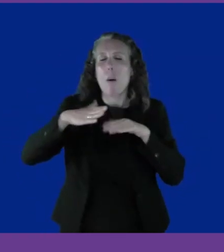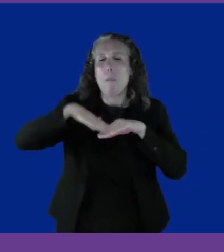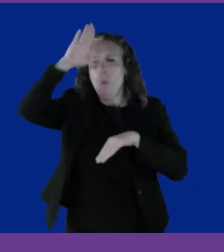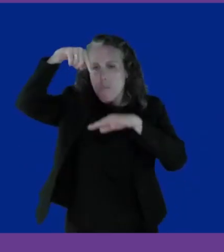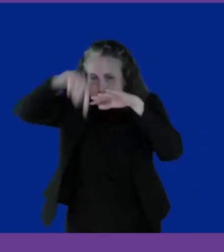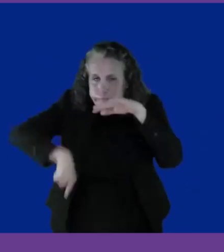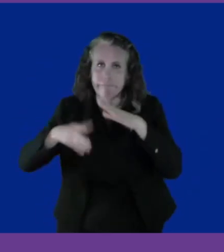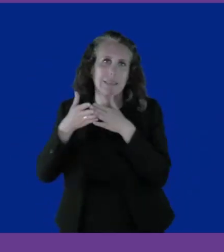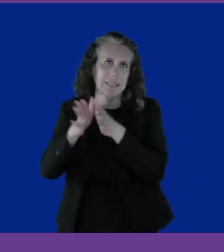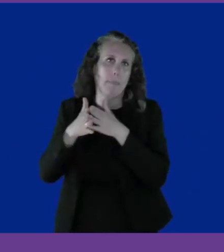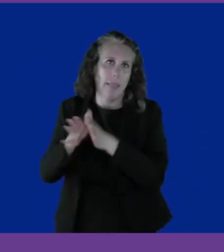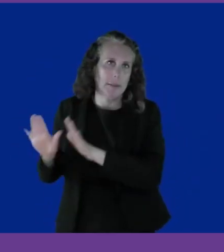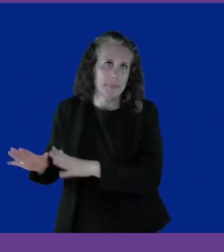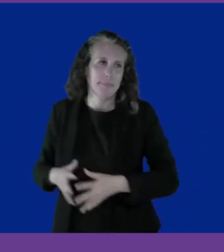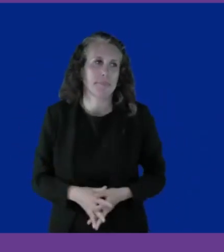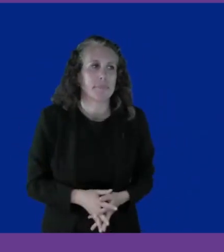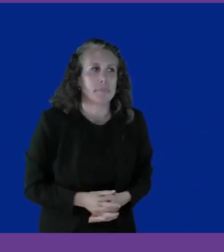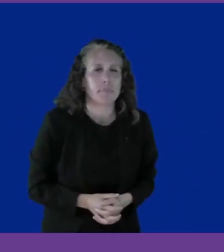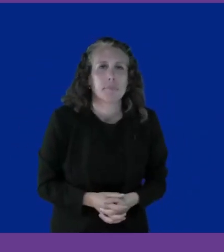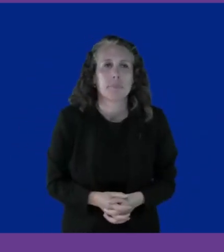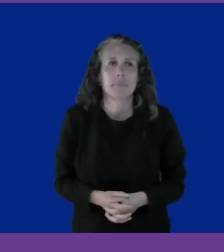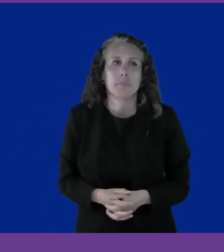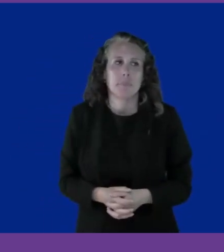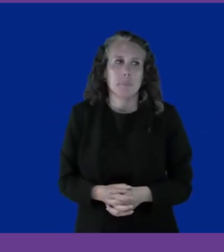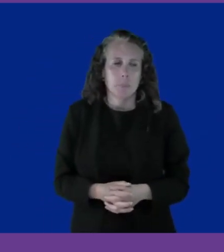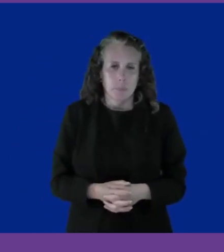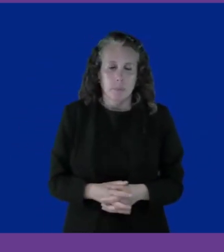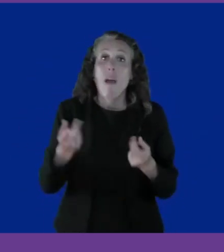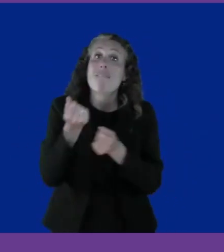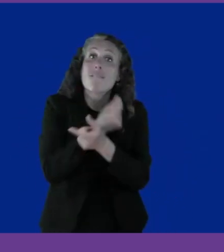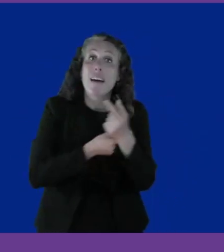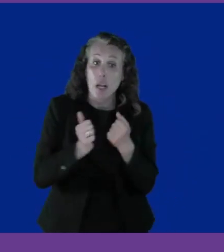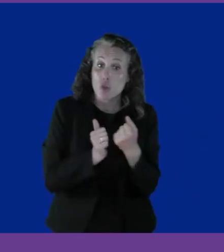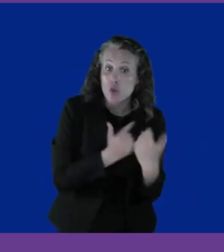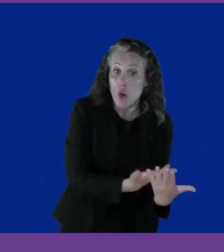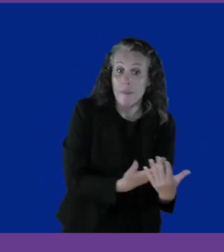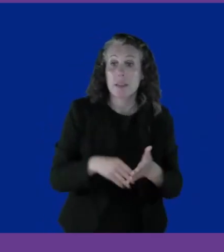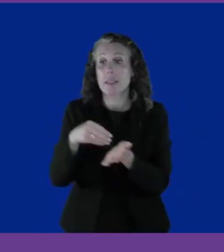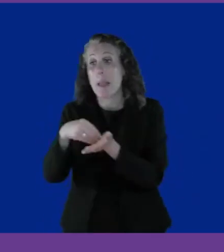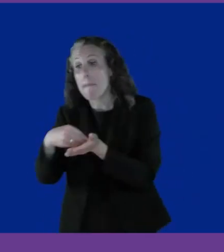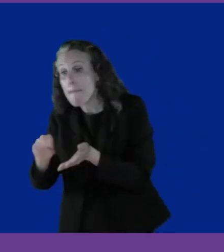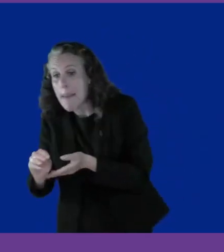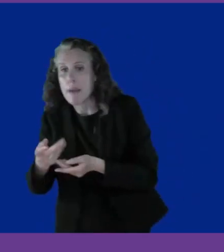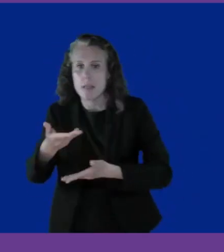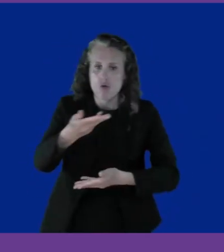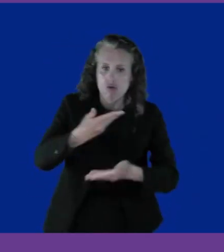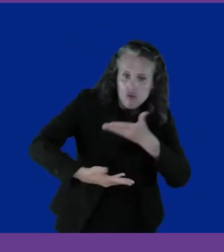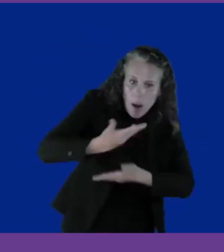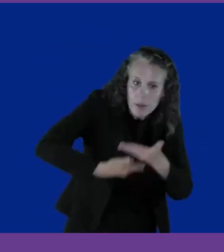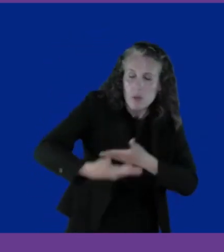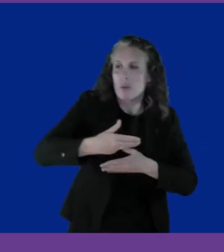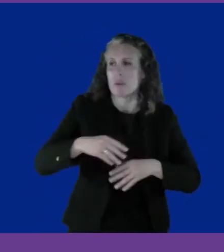Now, access to financial services, payments, and transactions, and there are